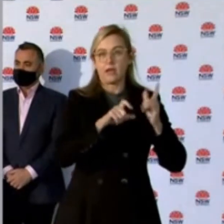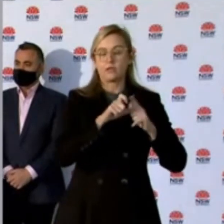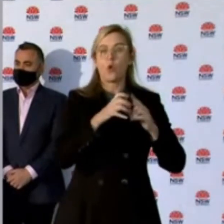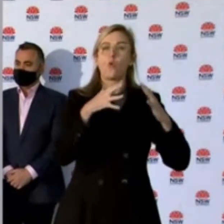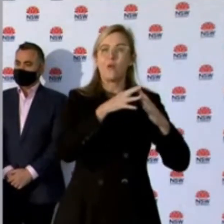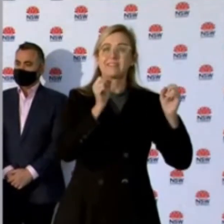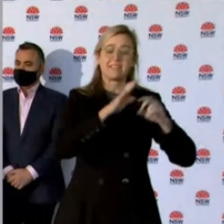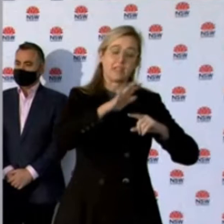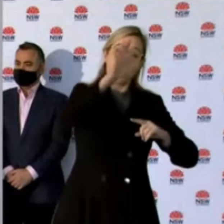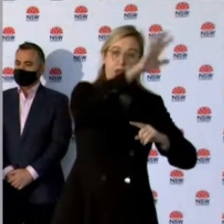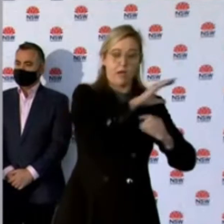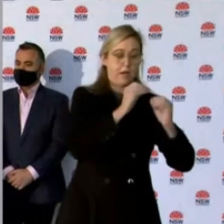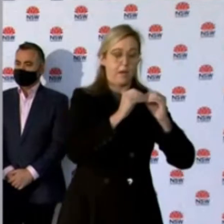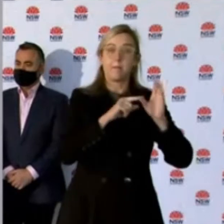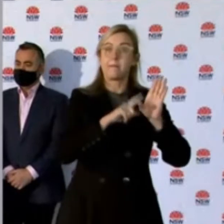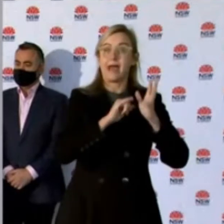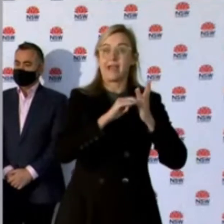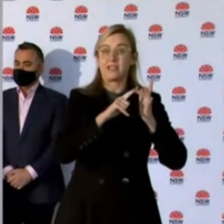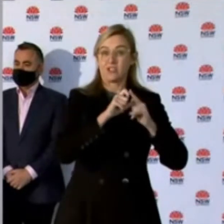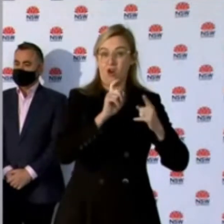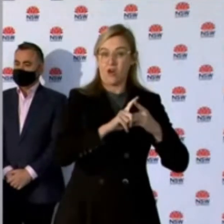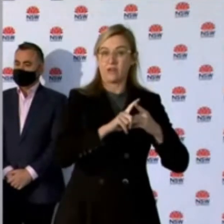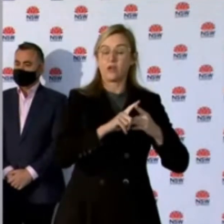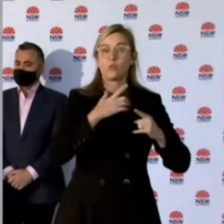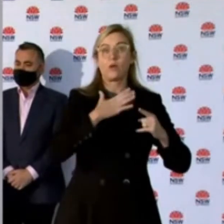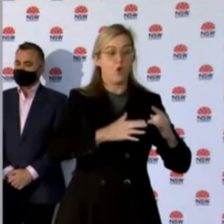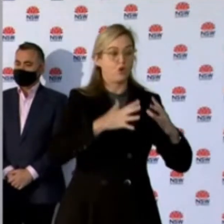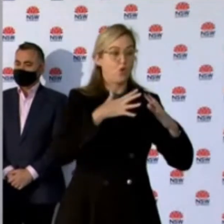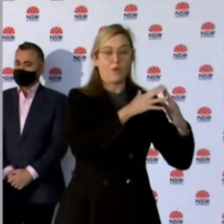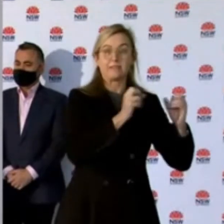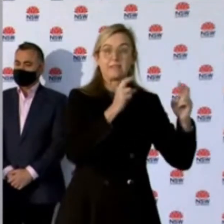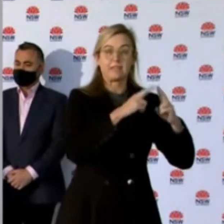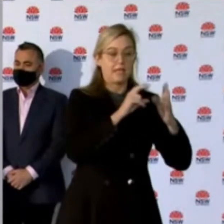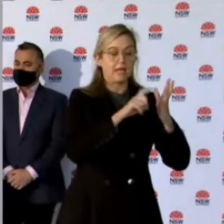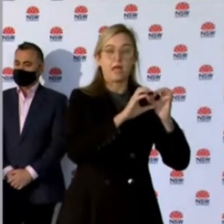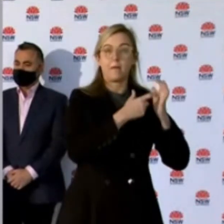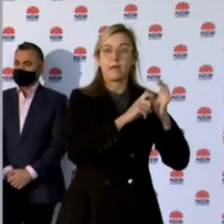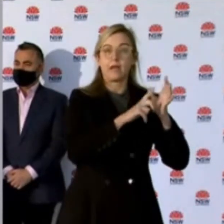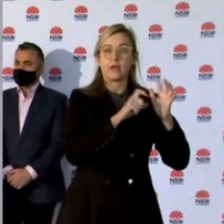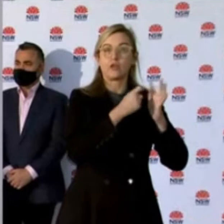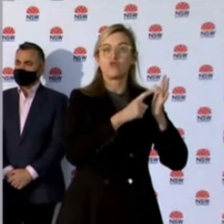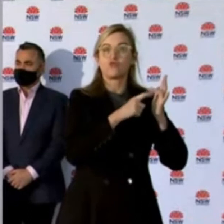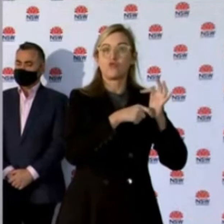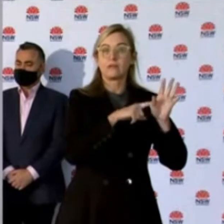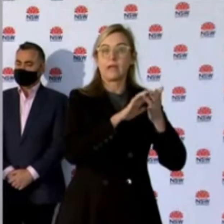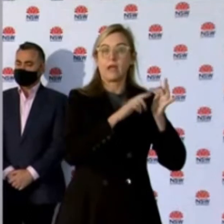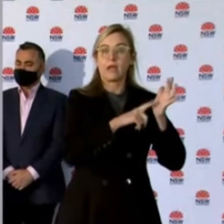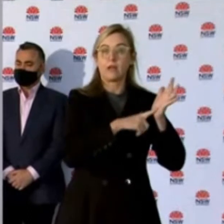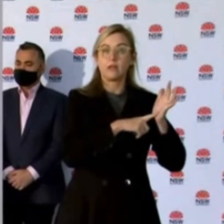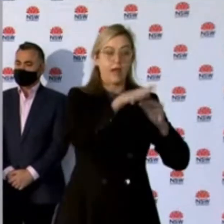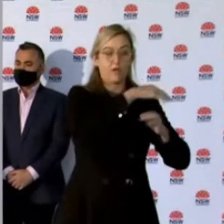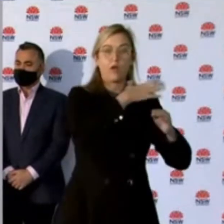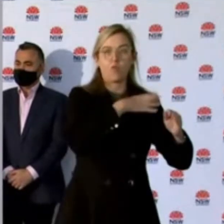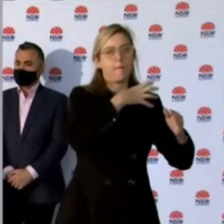want to see a big rise in testing in Western Sydney, particularly in Cumberland, Mount Druitt and Rooty Hill. Wollongong, we've had a